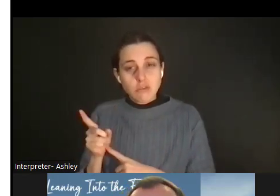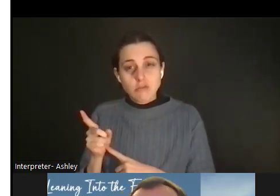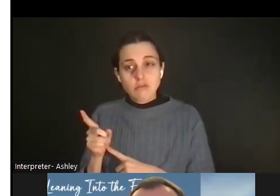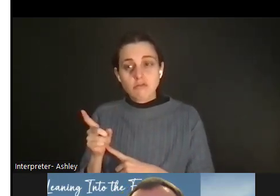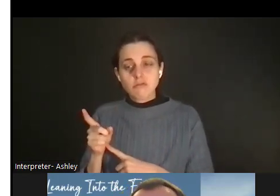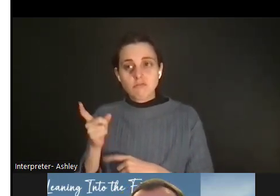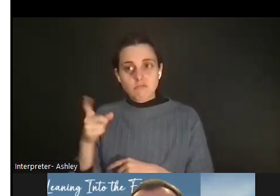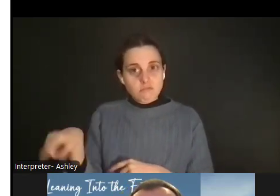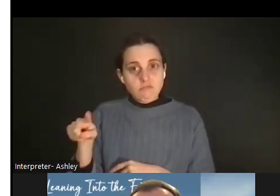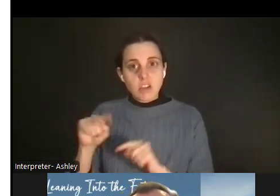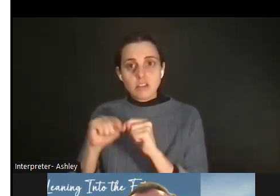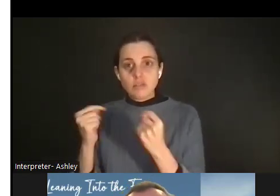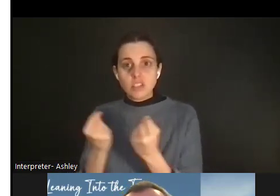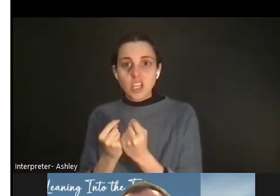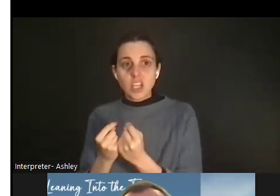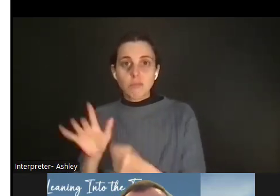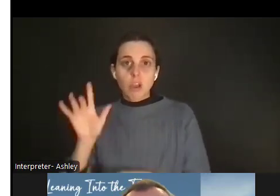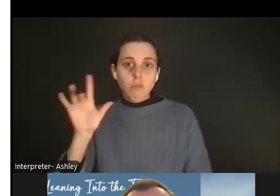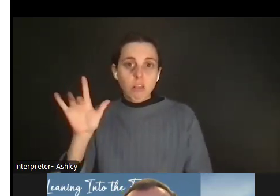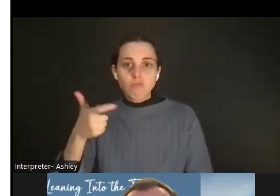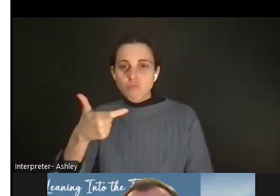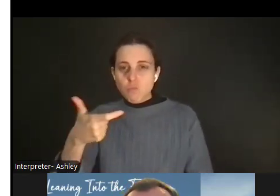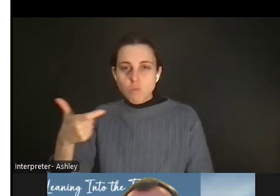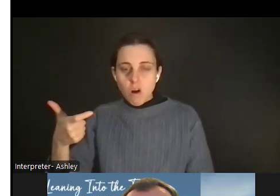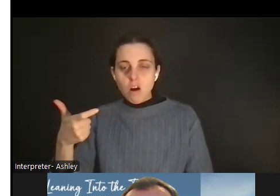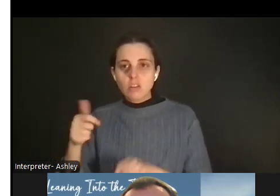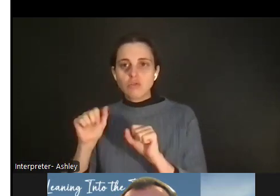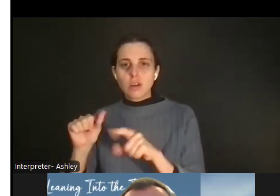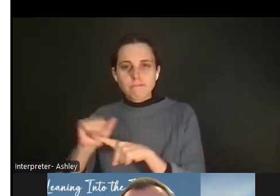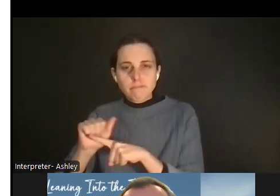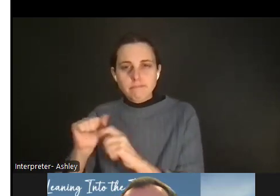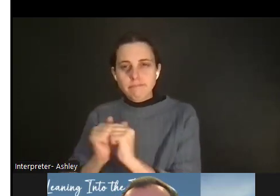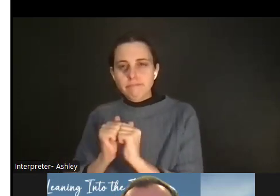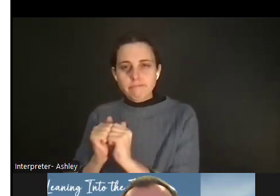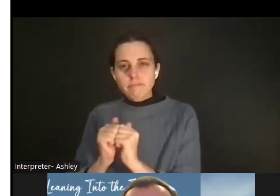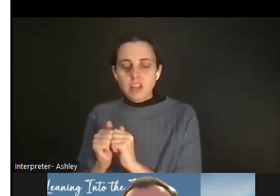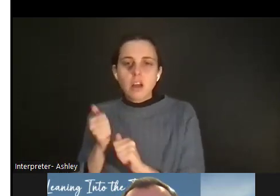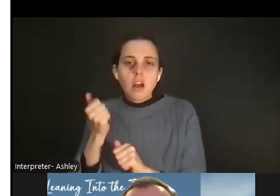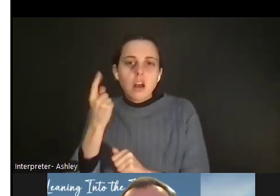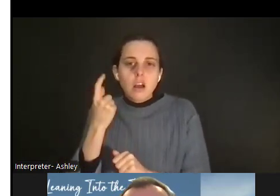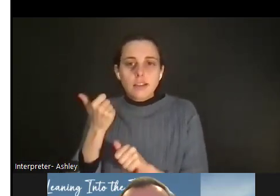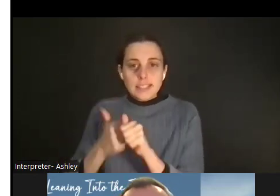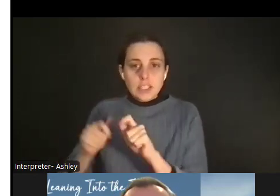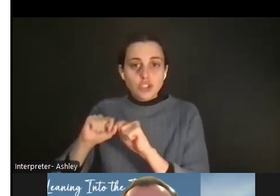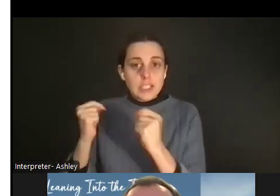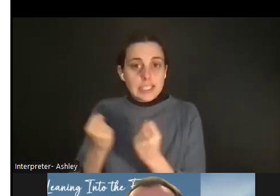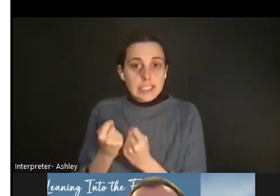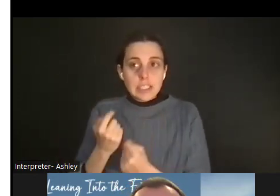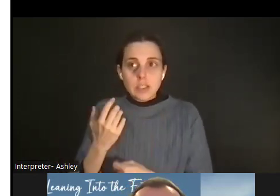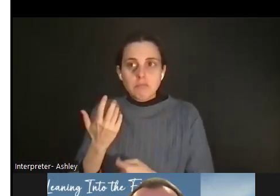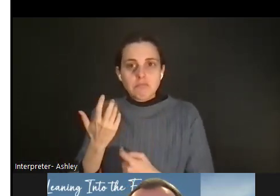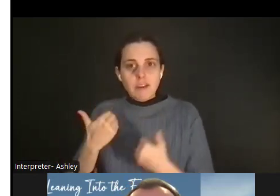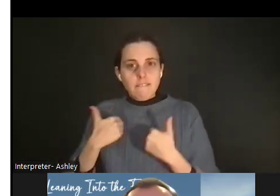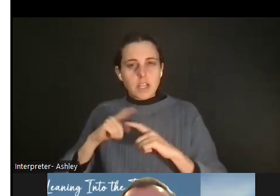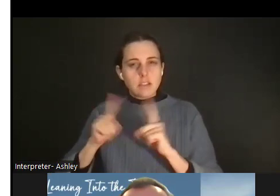because our teams, probably like your teams, do different work. One module may be good for one team, but might